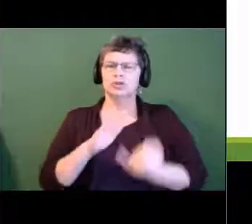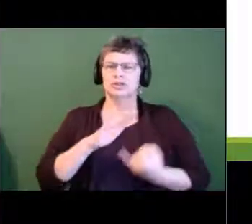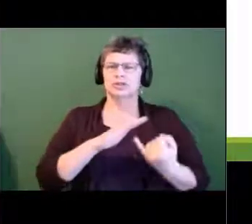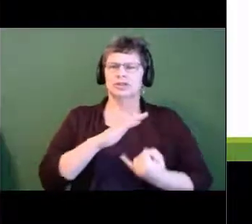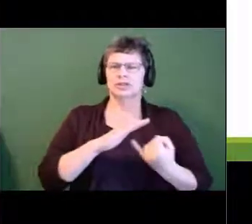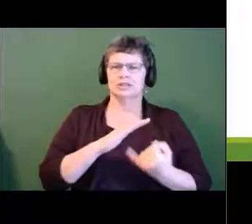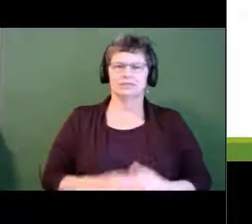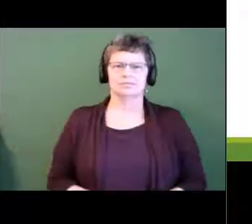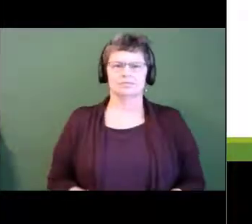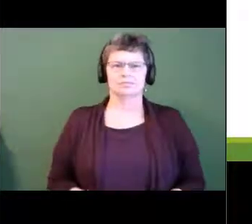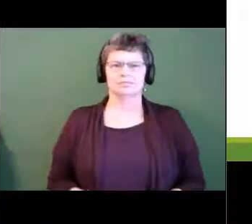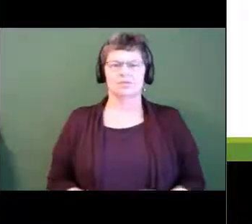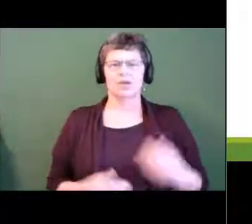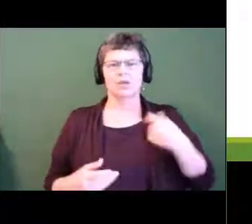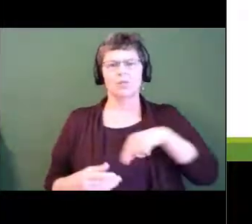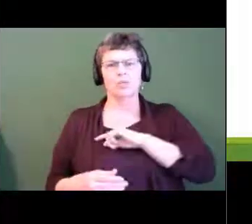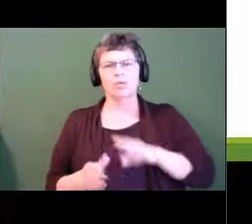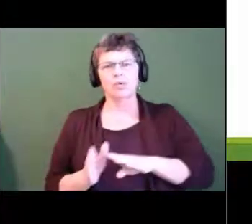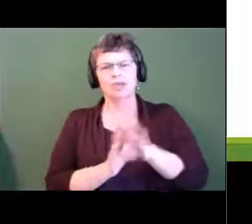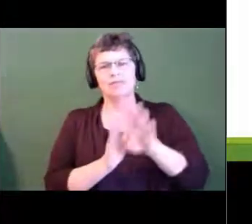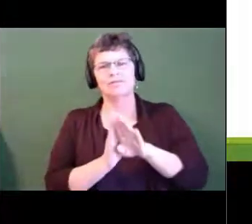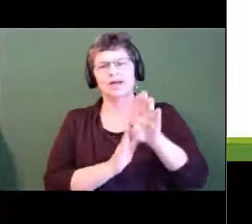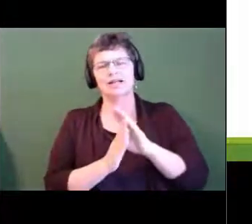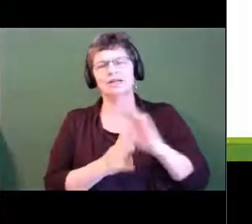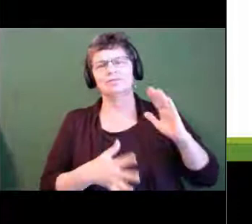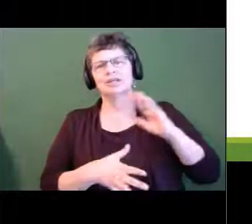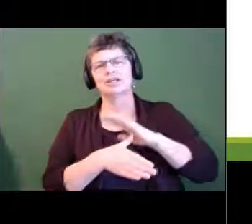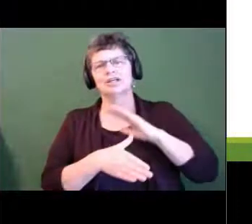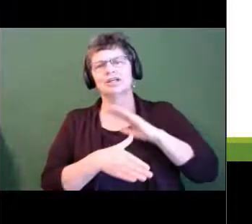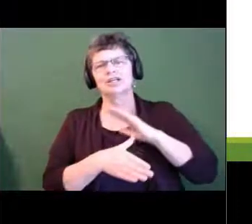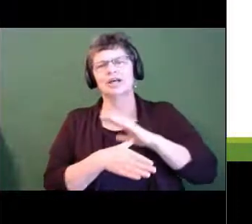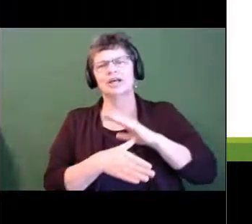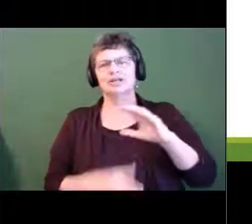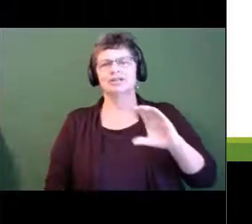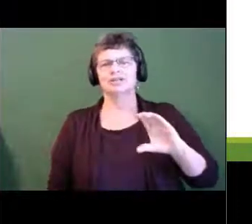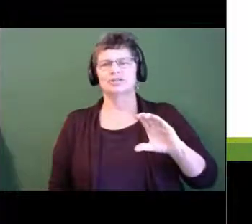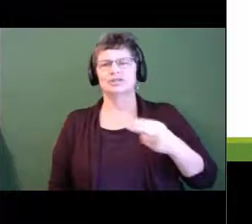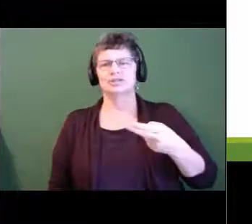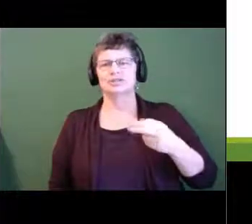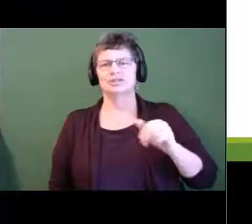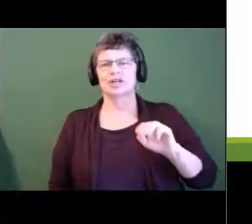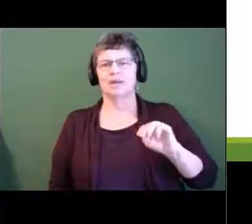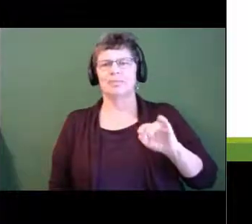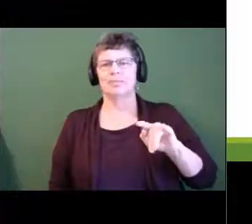a champion training program, which was taken up by COSCO, which is the